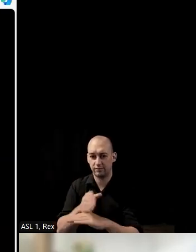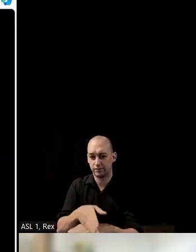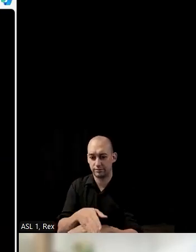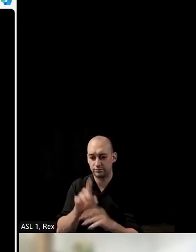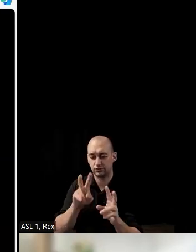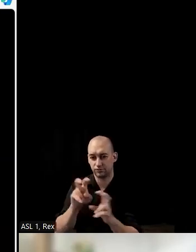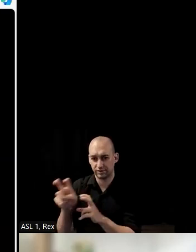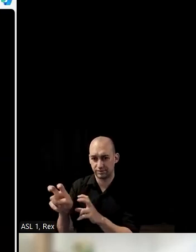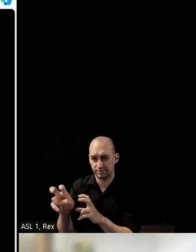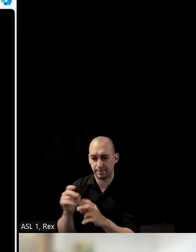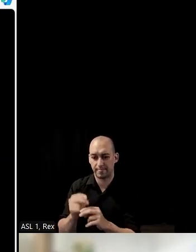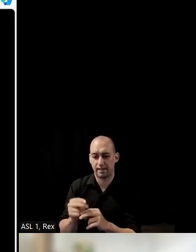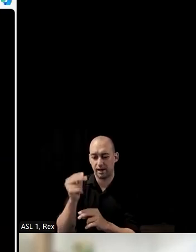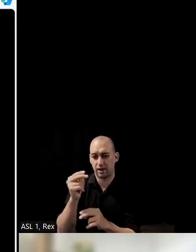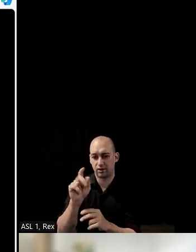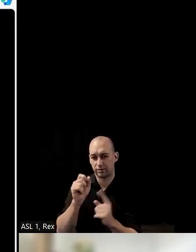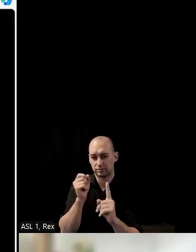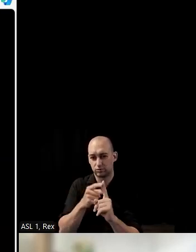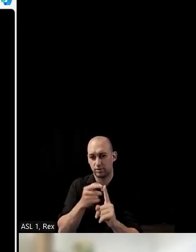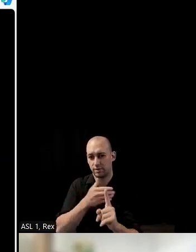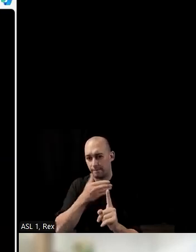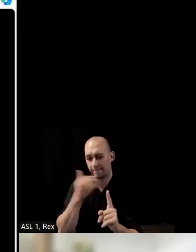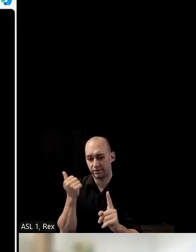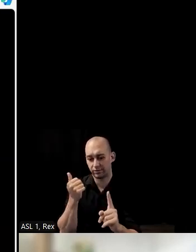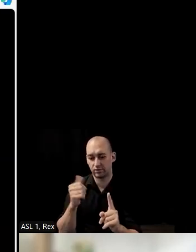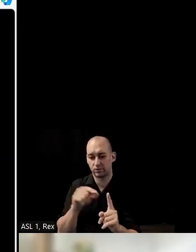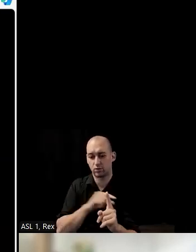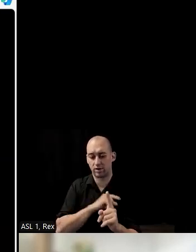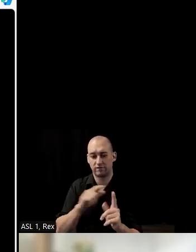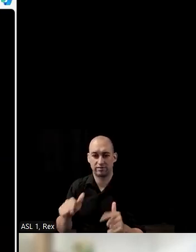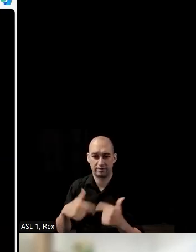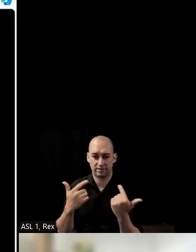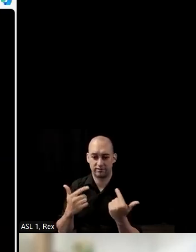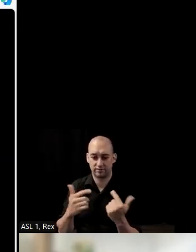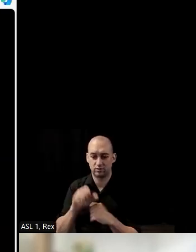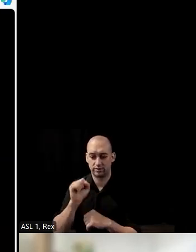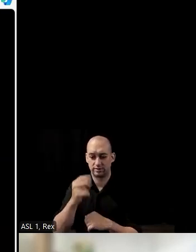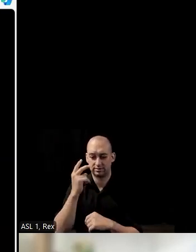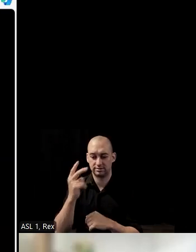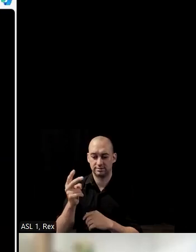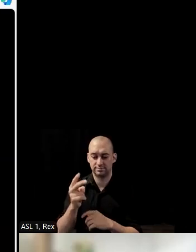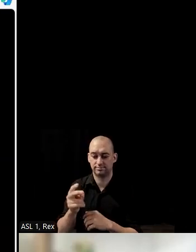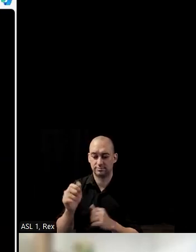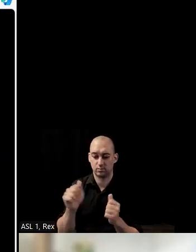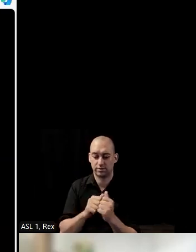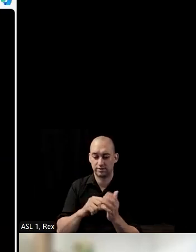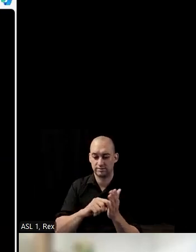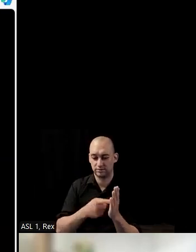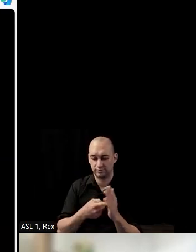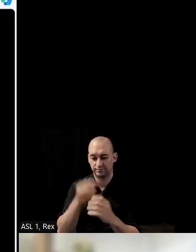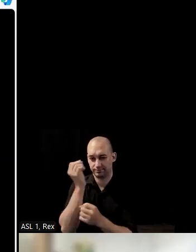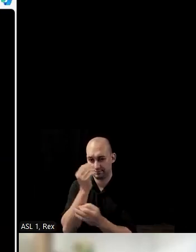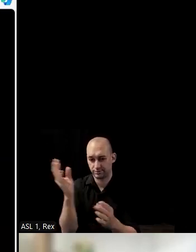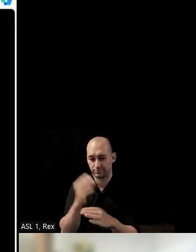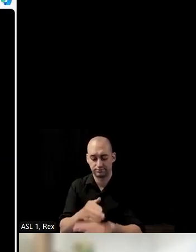survey. The higher the score, the better the person's quality of life. And you can see here with the initial data, there's an